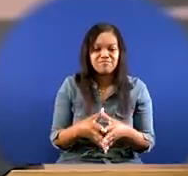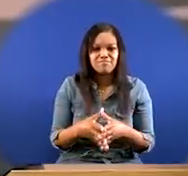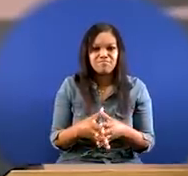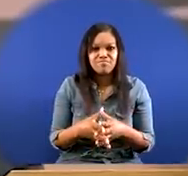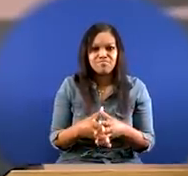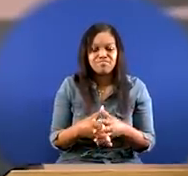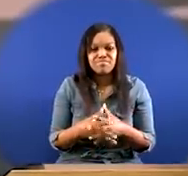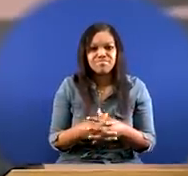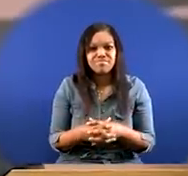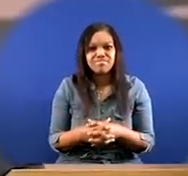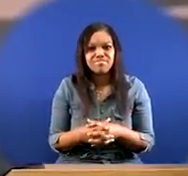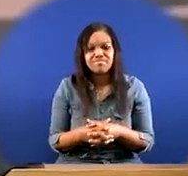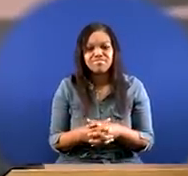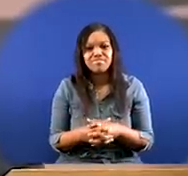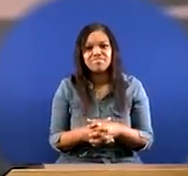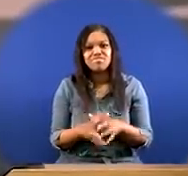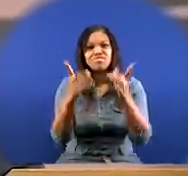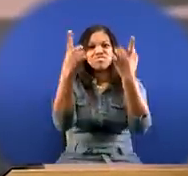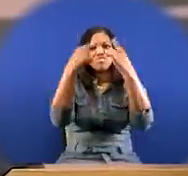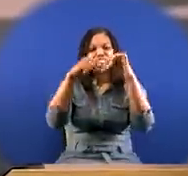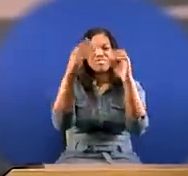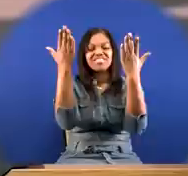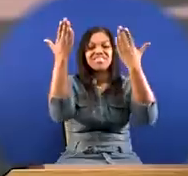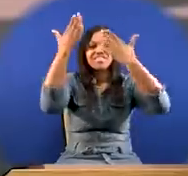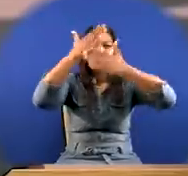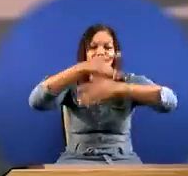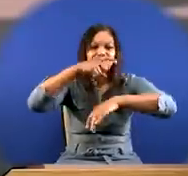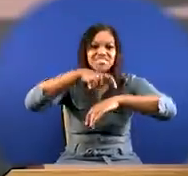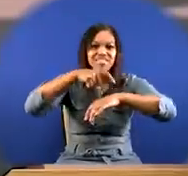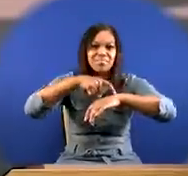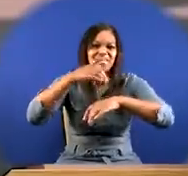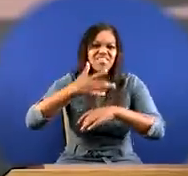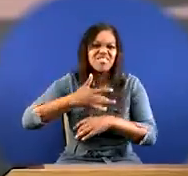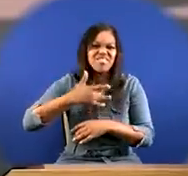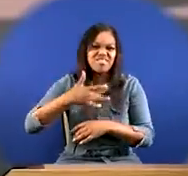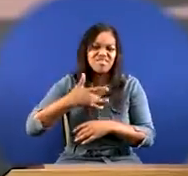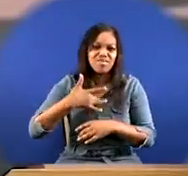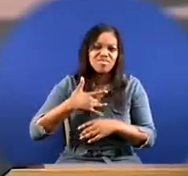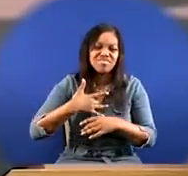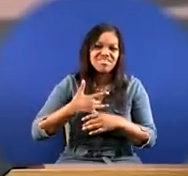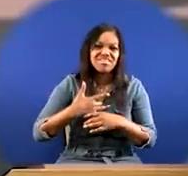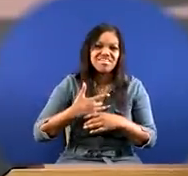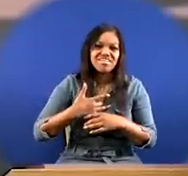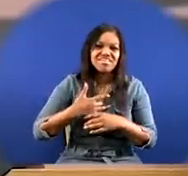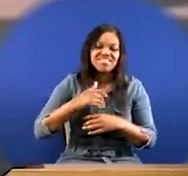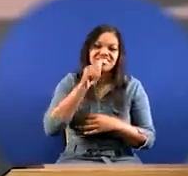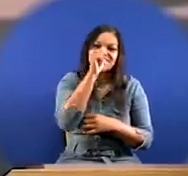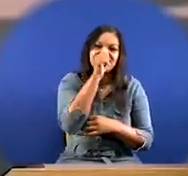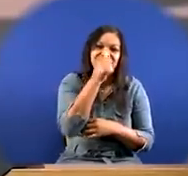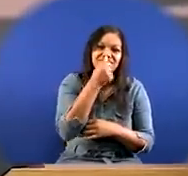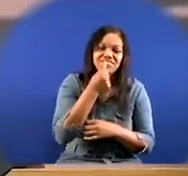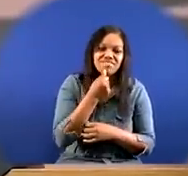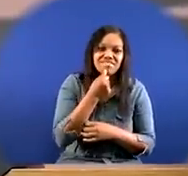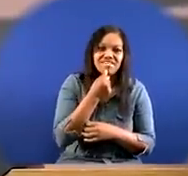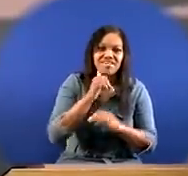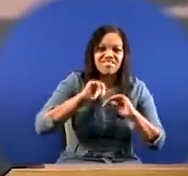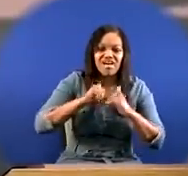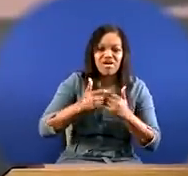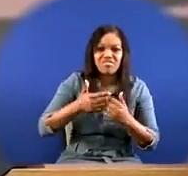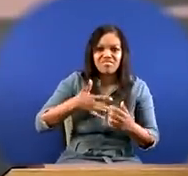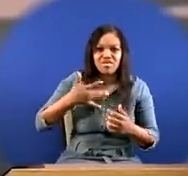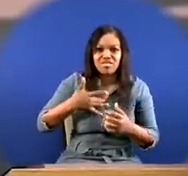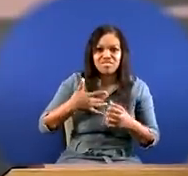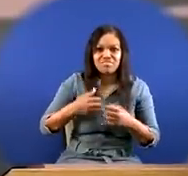In that darkness, he tasted the bitterness of what it means to be abandoned by God.